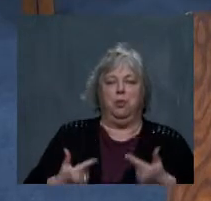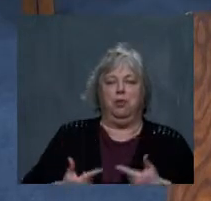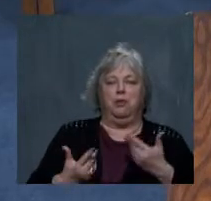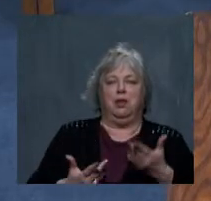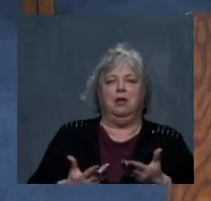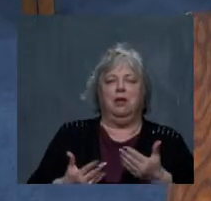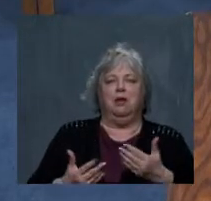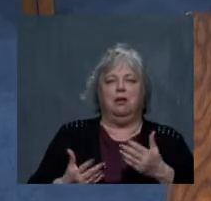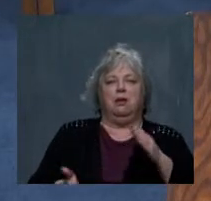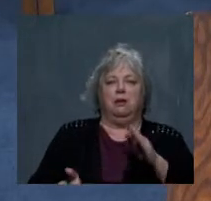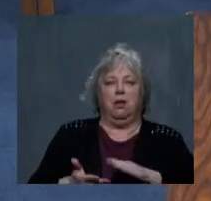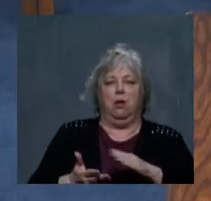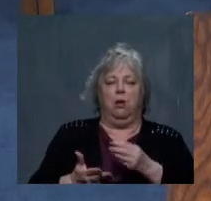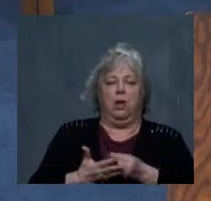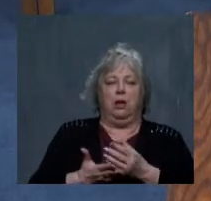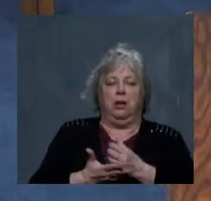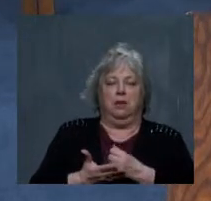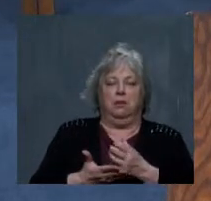their children.